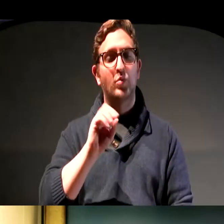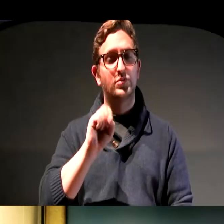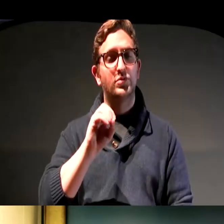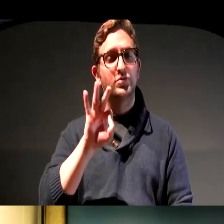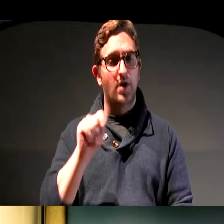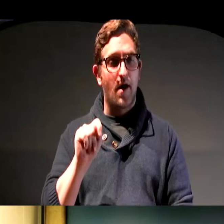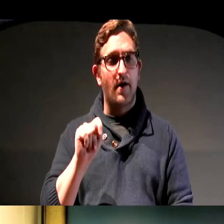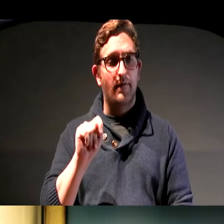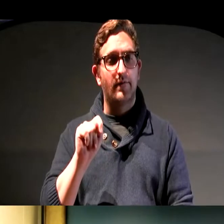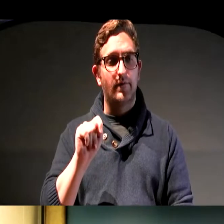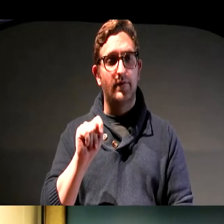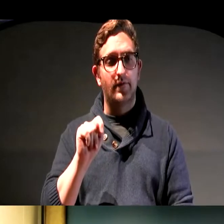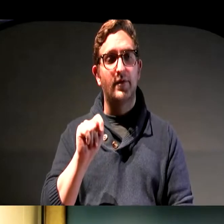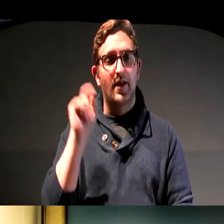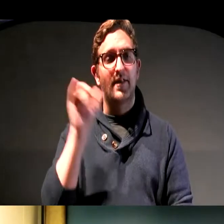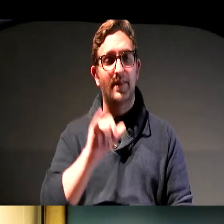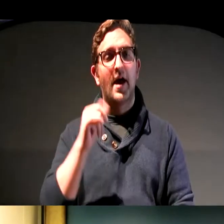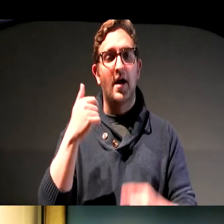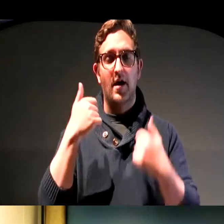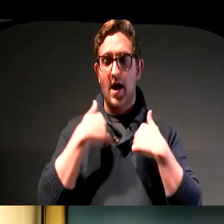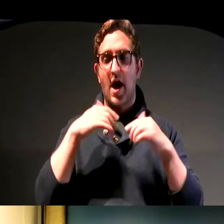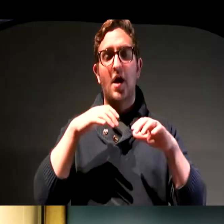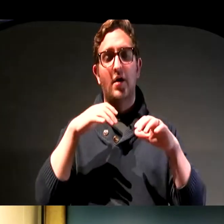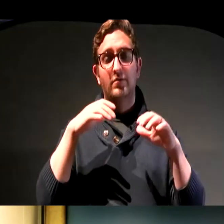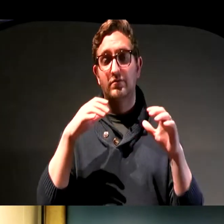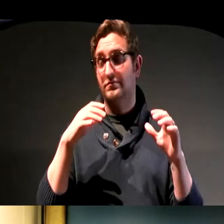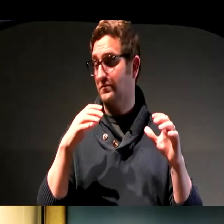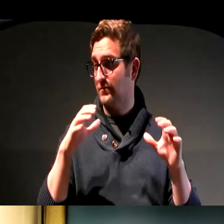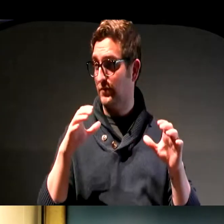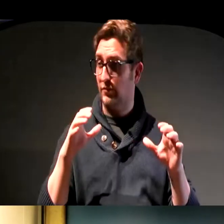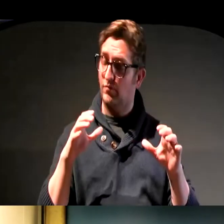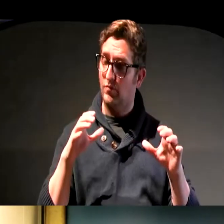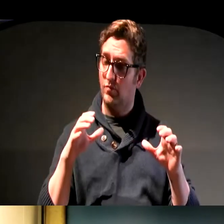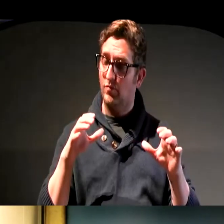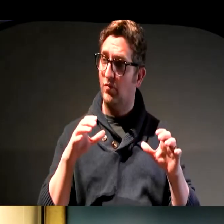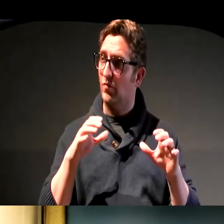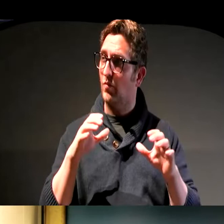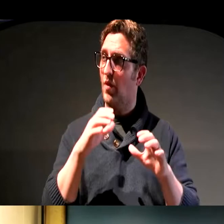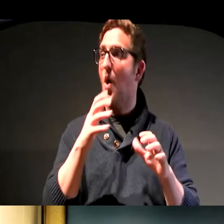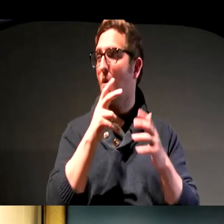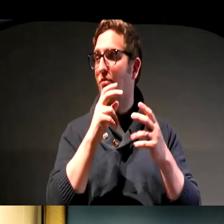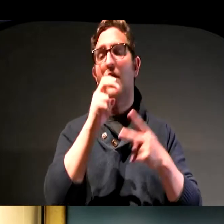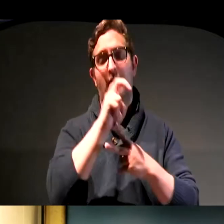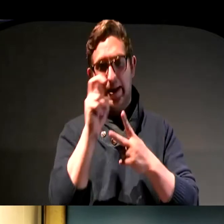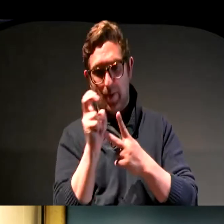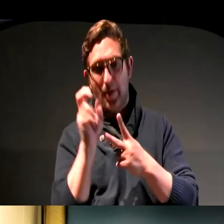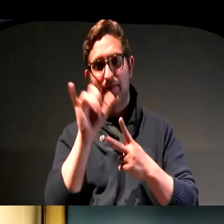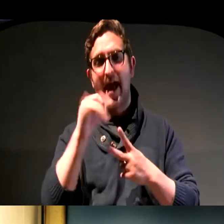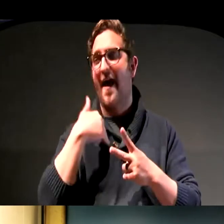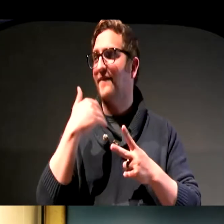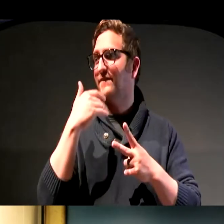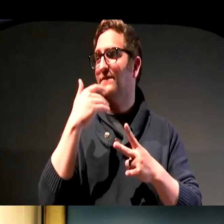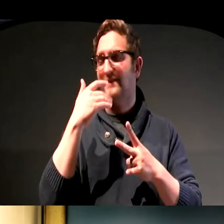joined Microsoft through a neurodiversity hiring program after a somewhat unique approach to getting there. So it's